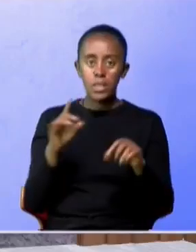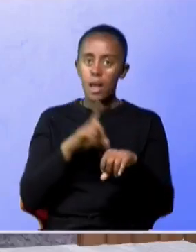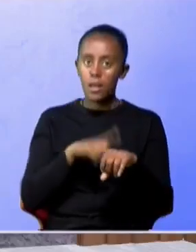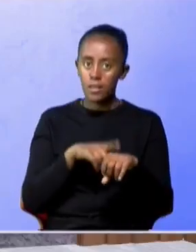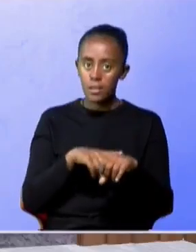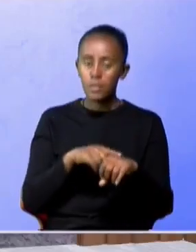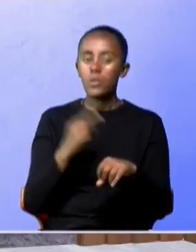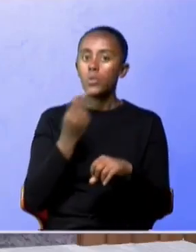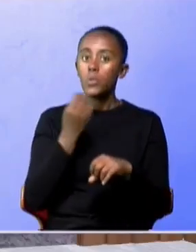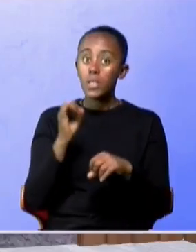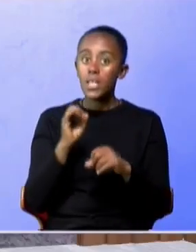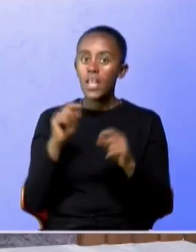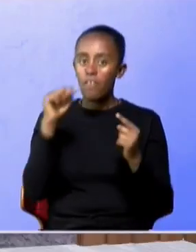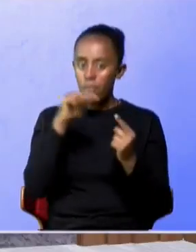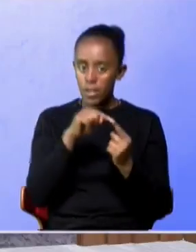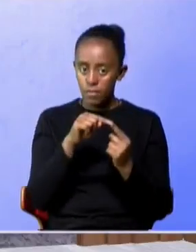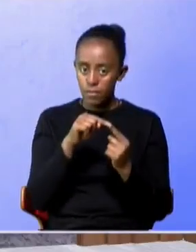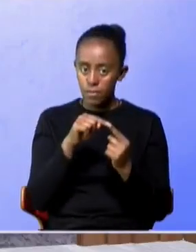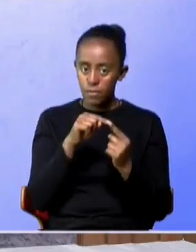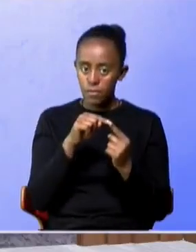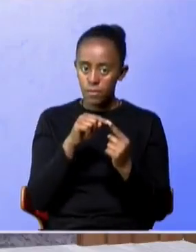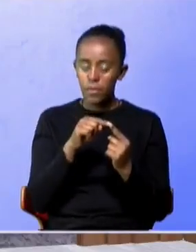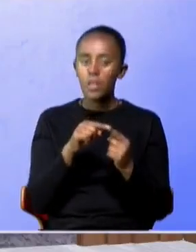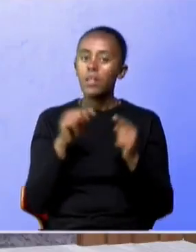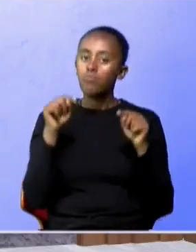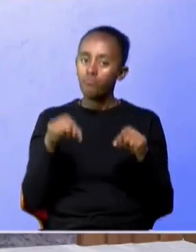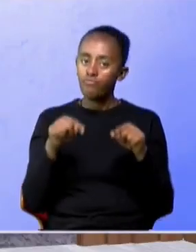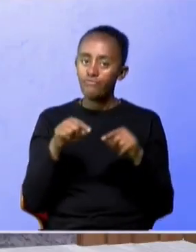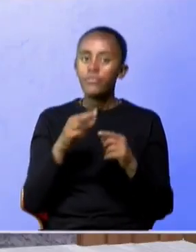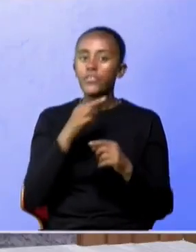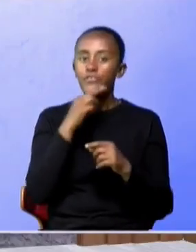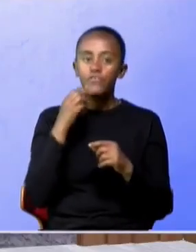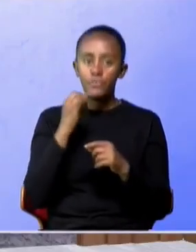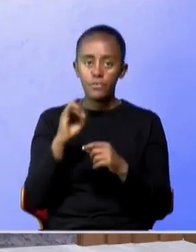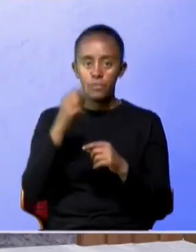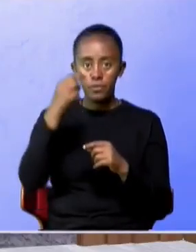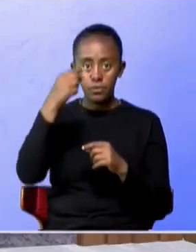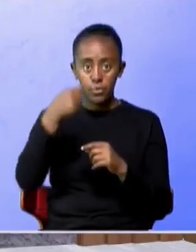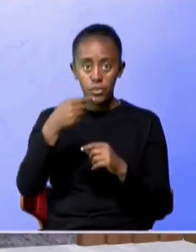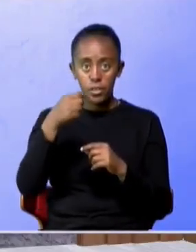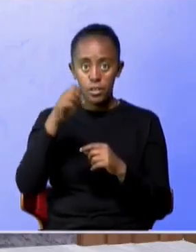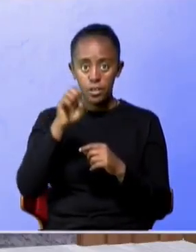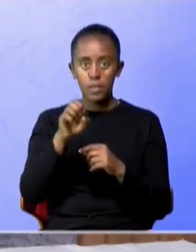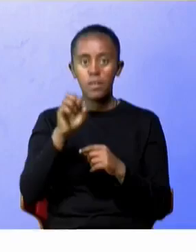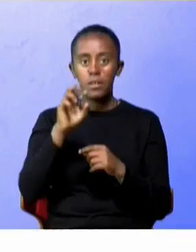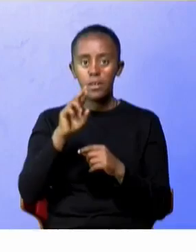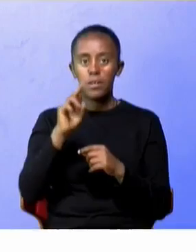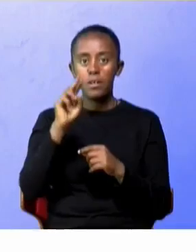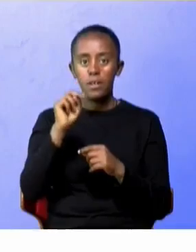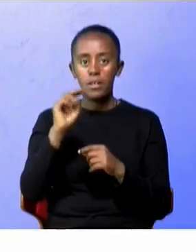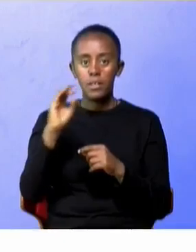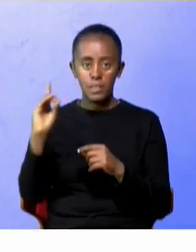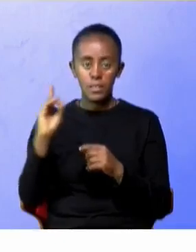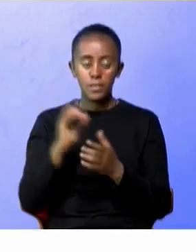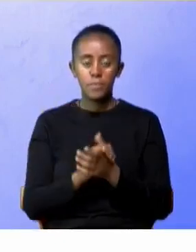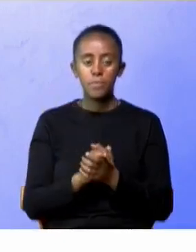using infinitives. What about gerunds? So our topic for today is gerunds.